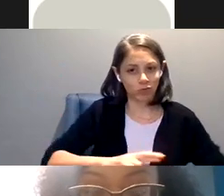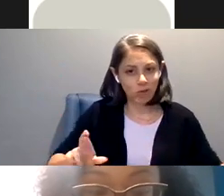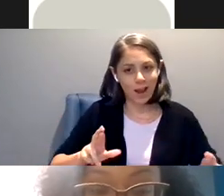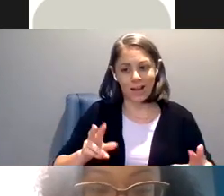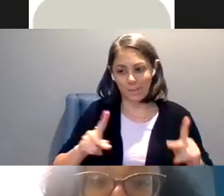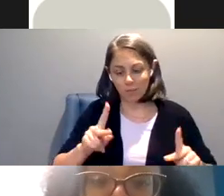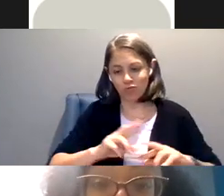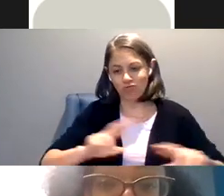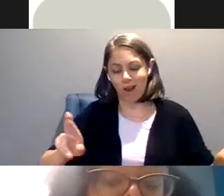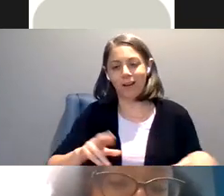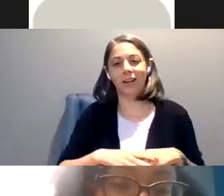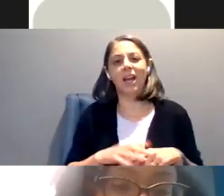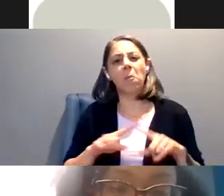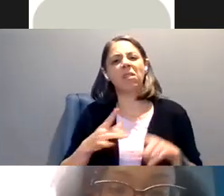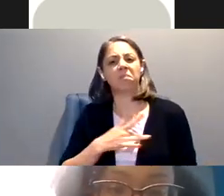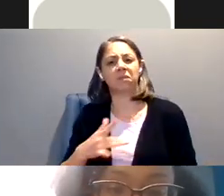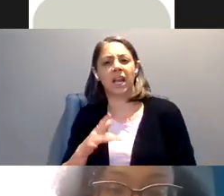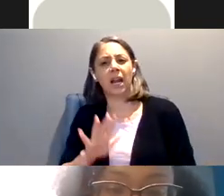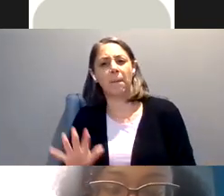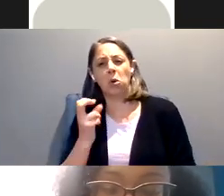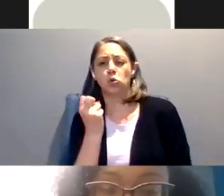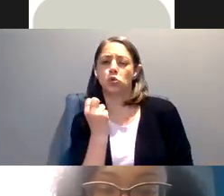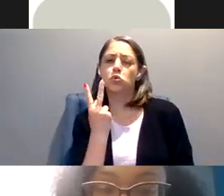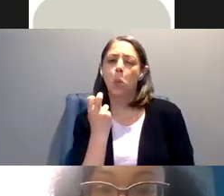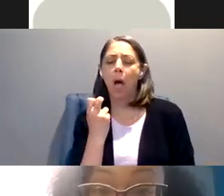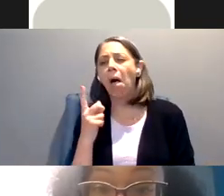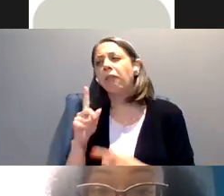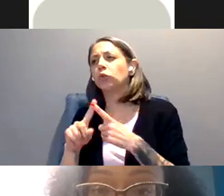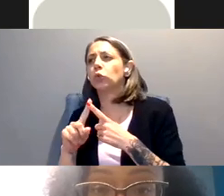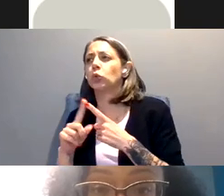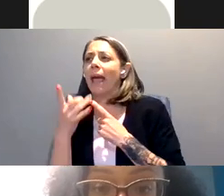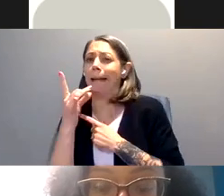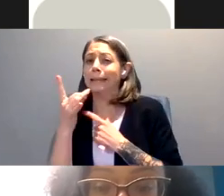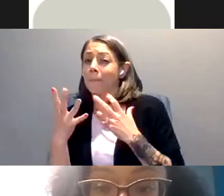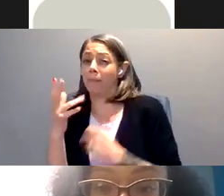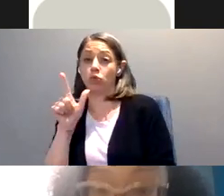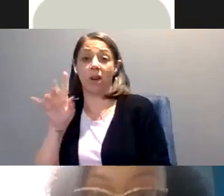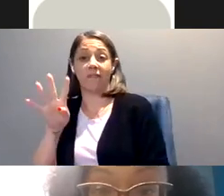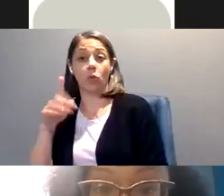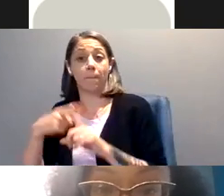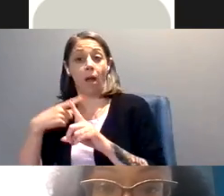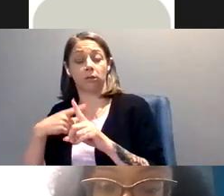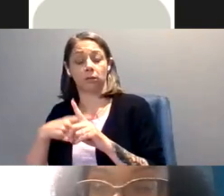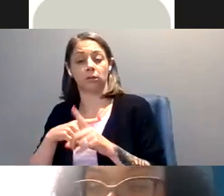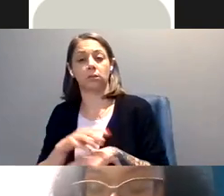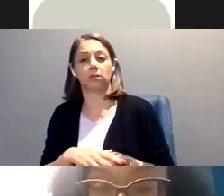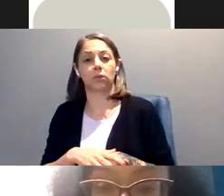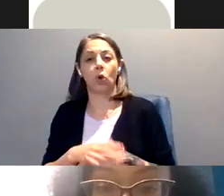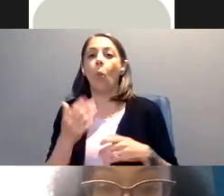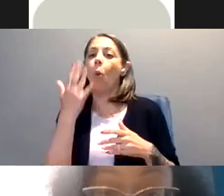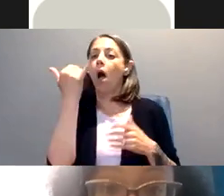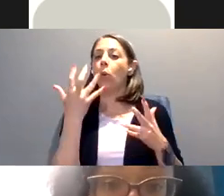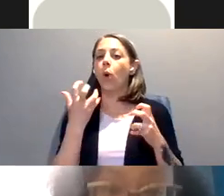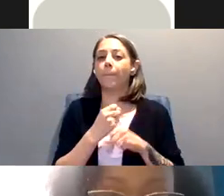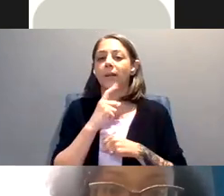are ready to go. But typically it probably takes about 12 to 18 to 24 months because you really want to make sure that people